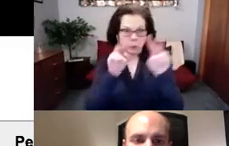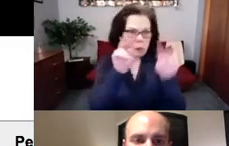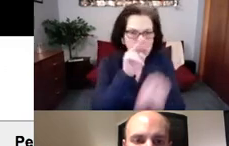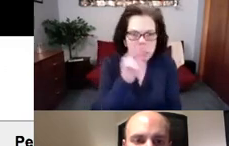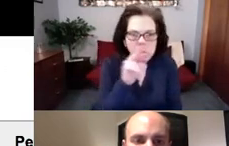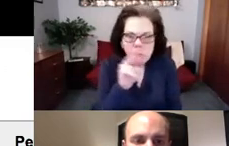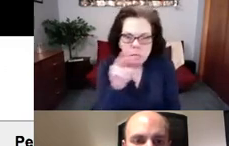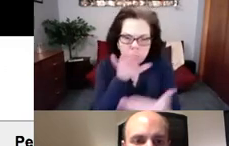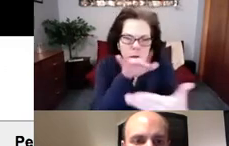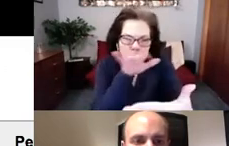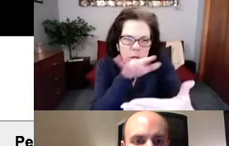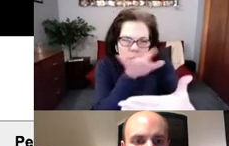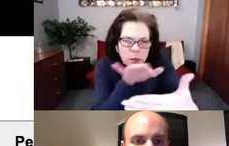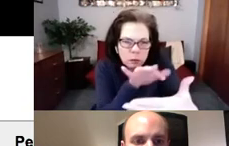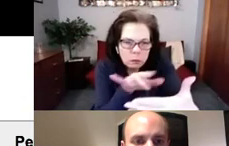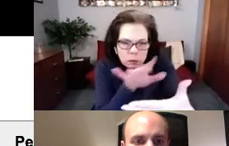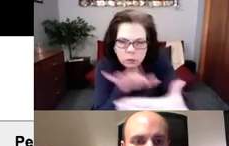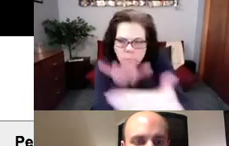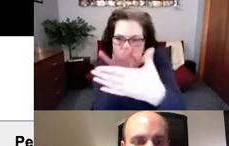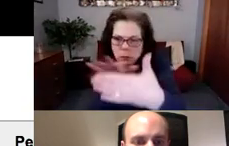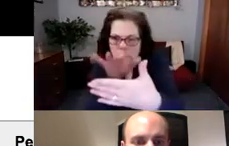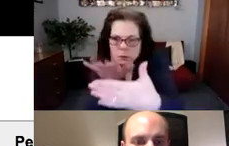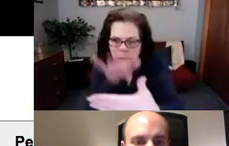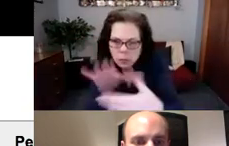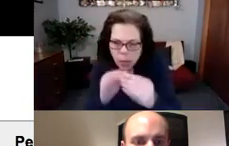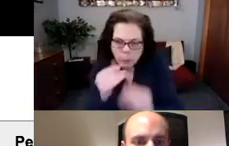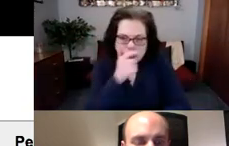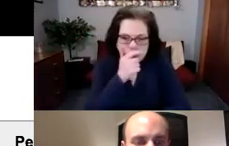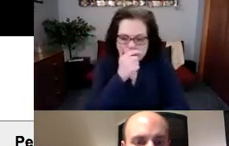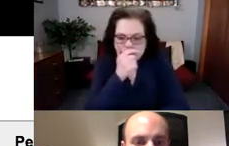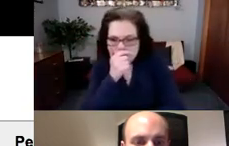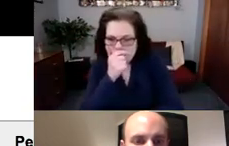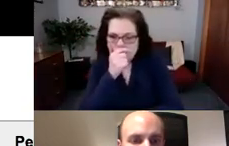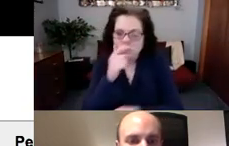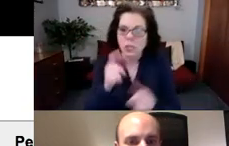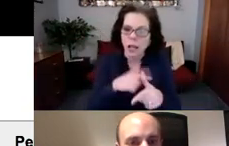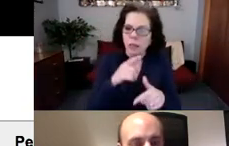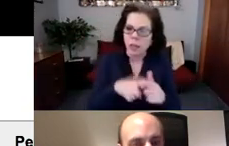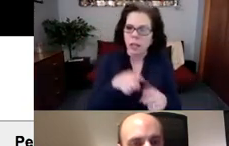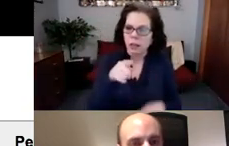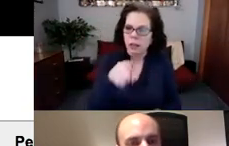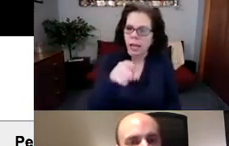data available, and then as health professionals, they help us to